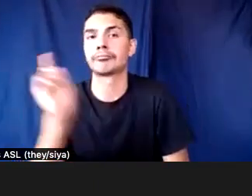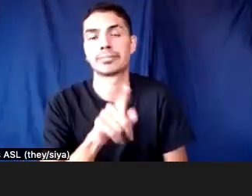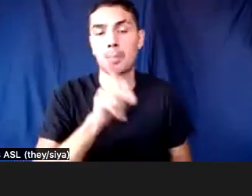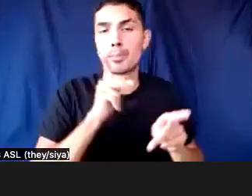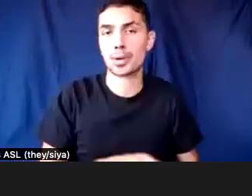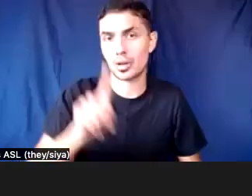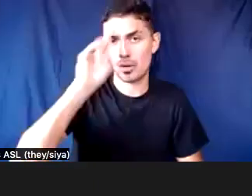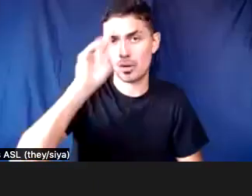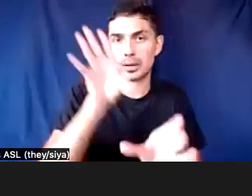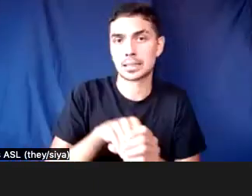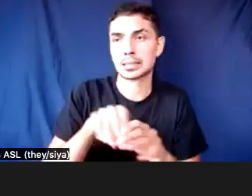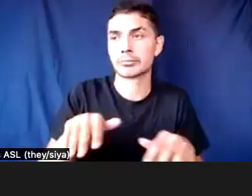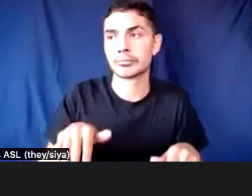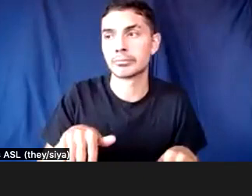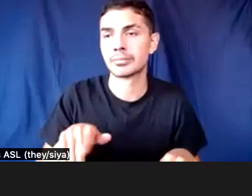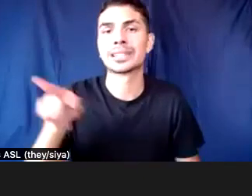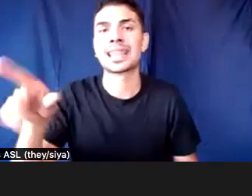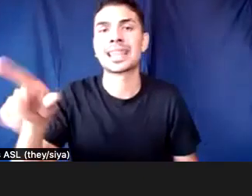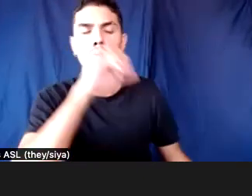was autistic, they assumed they were drunk